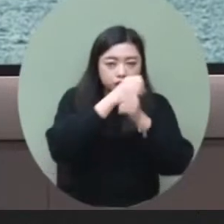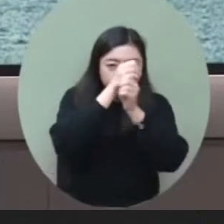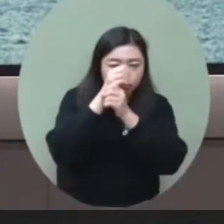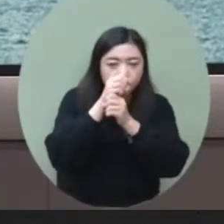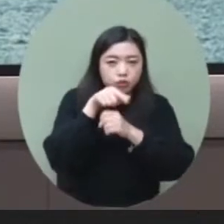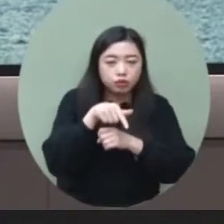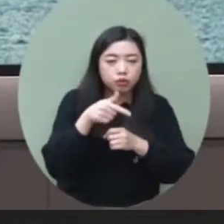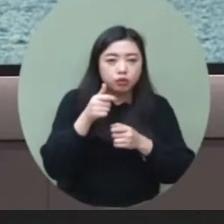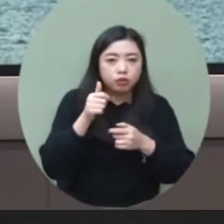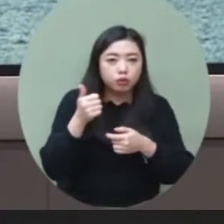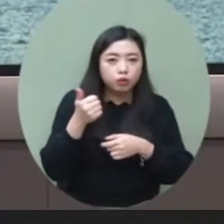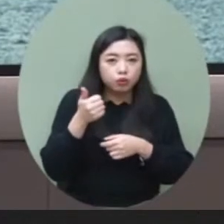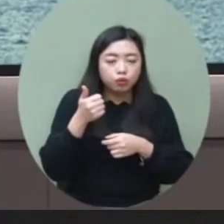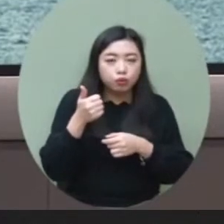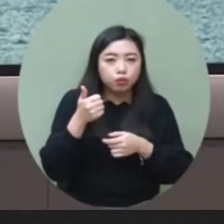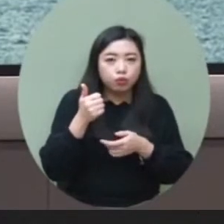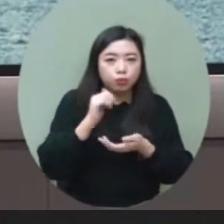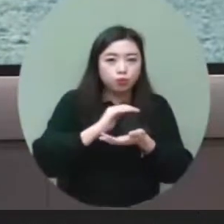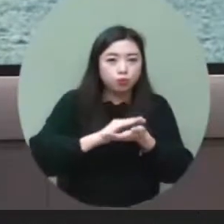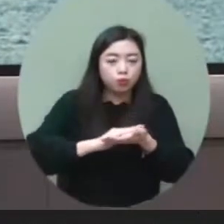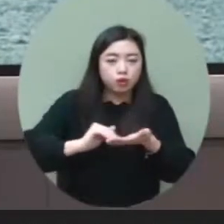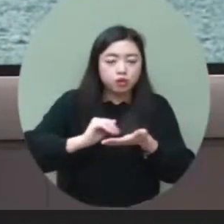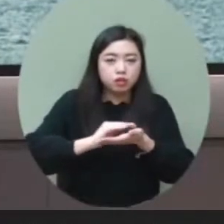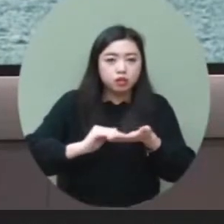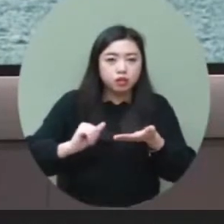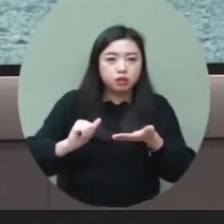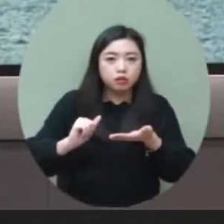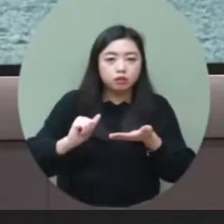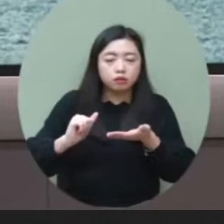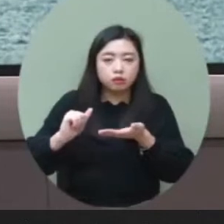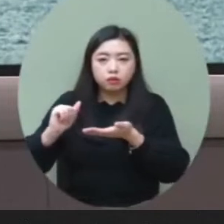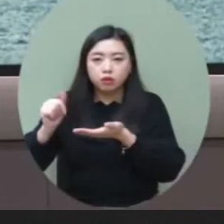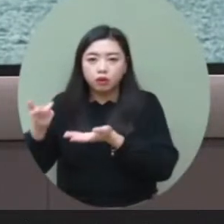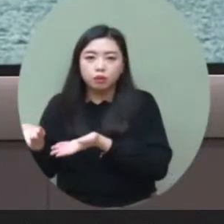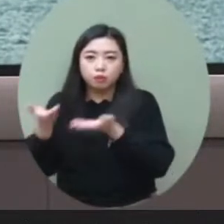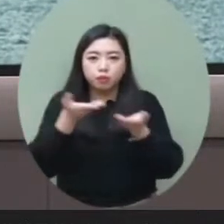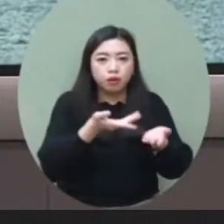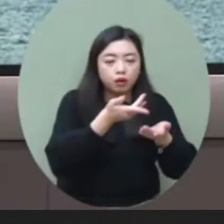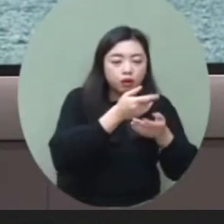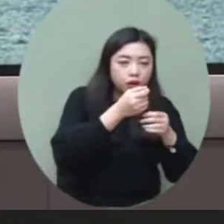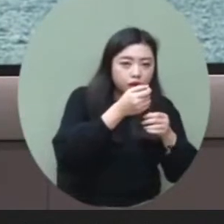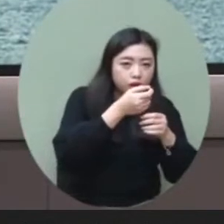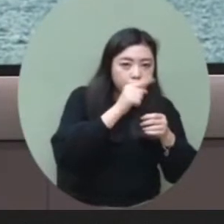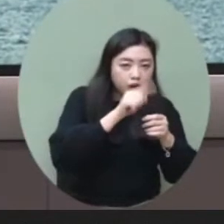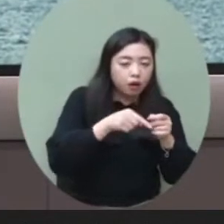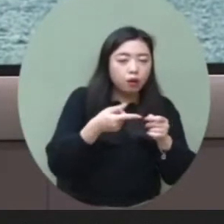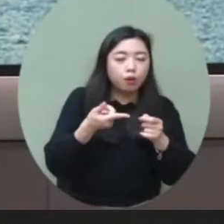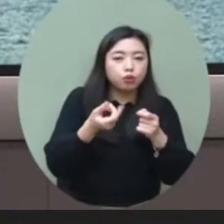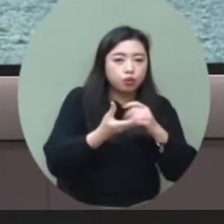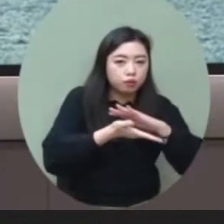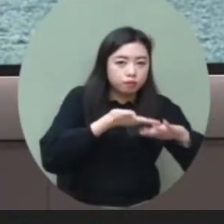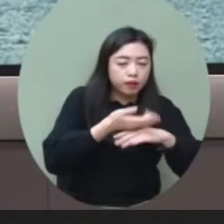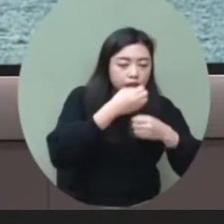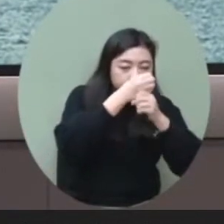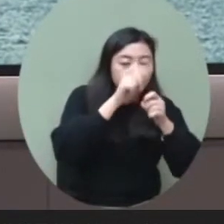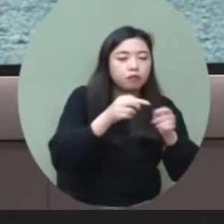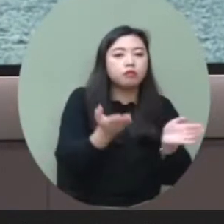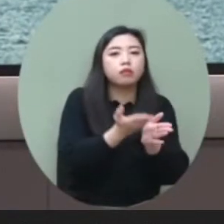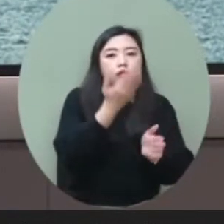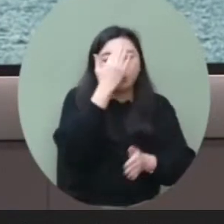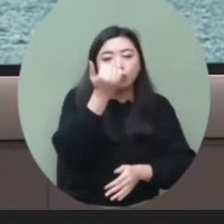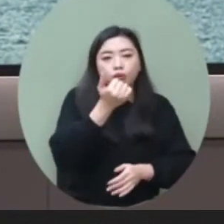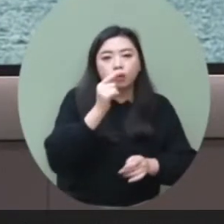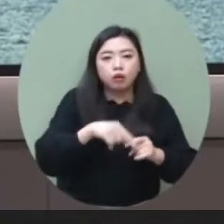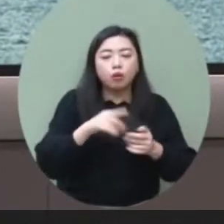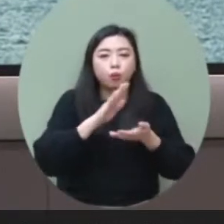For cases, after cases were reported by private laboratories, the results would be confirmed by the Public